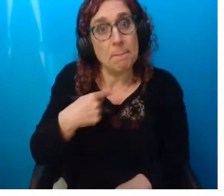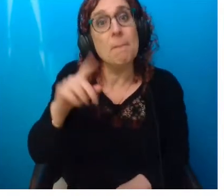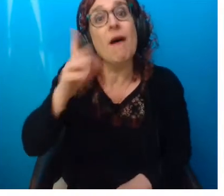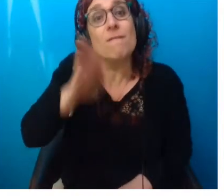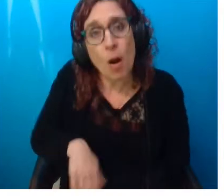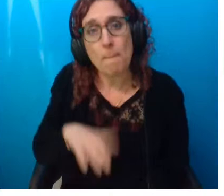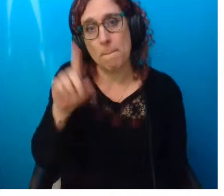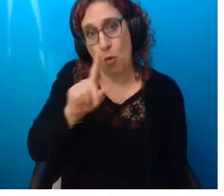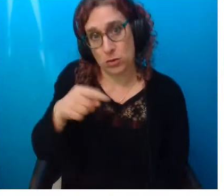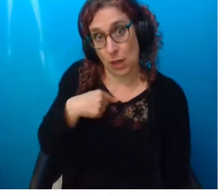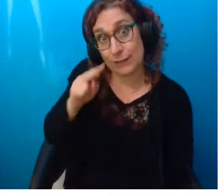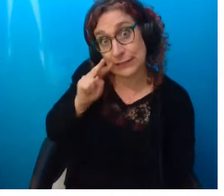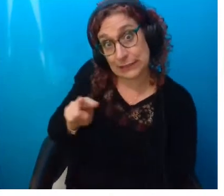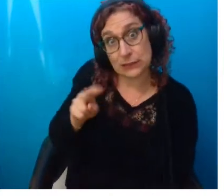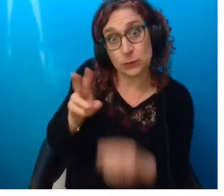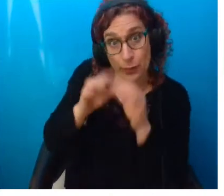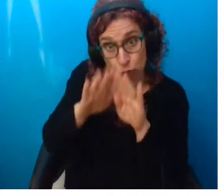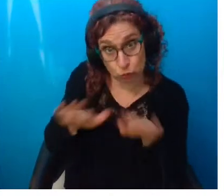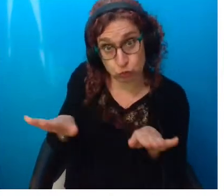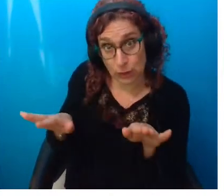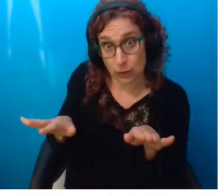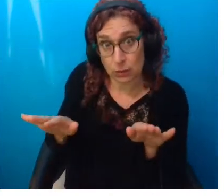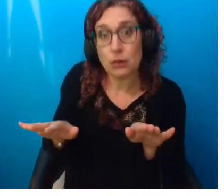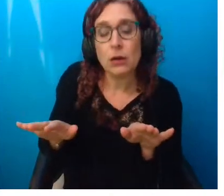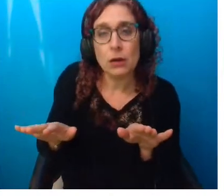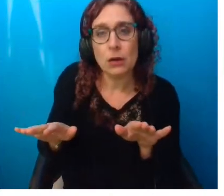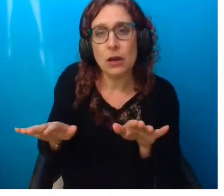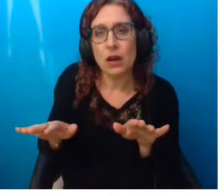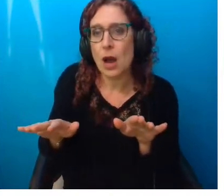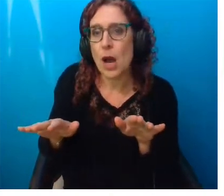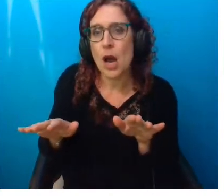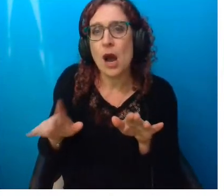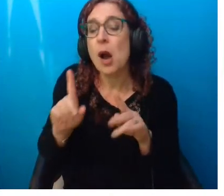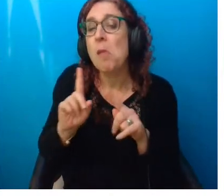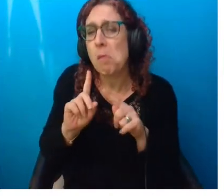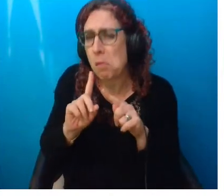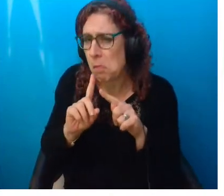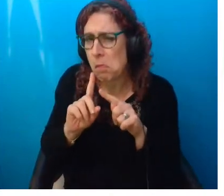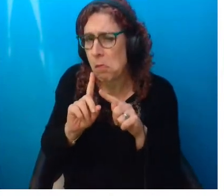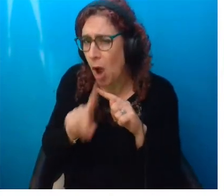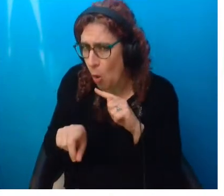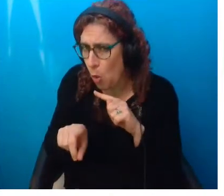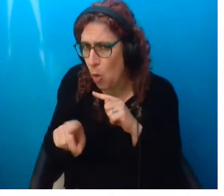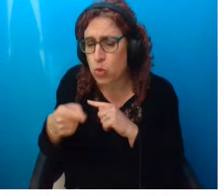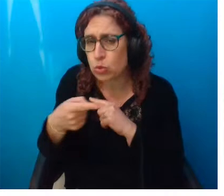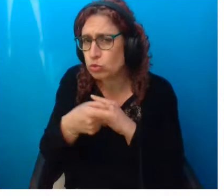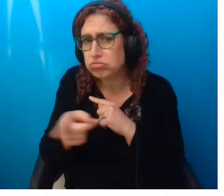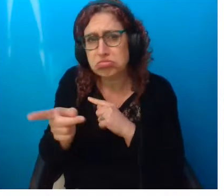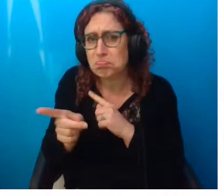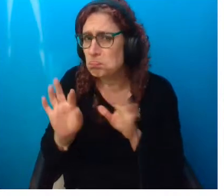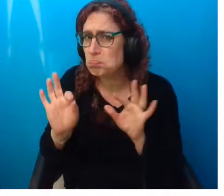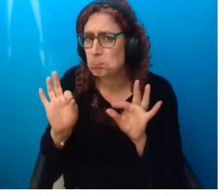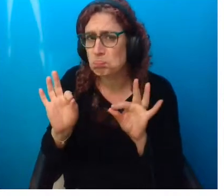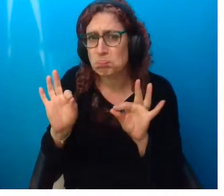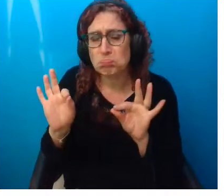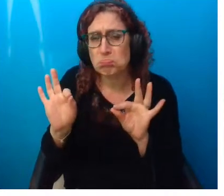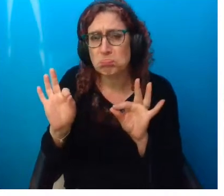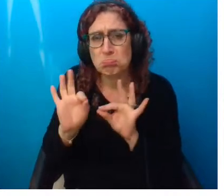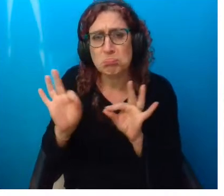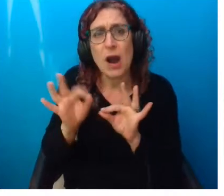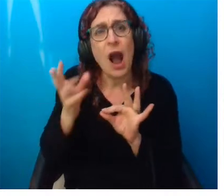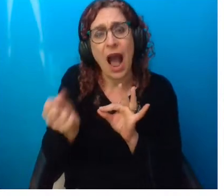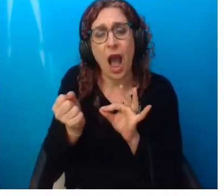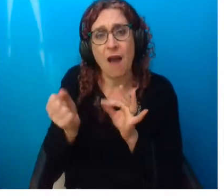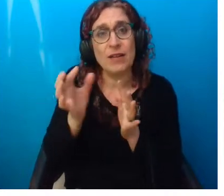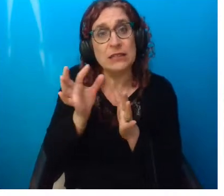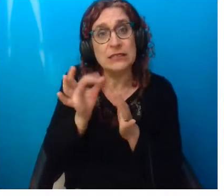experience, that people have really significant symptoms that can't be controlled with